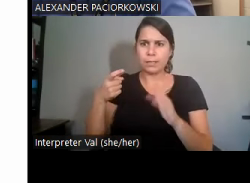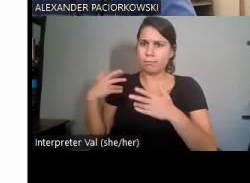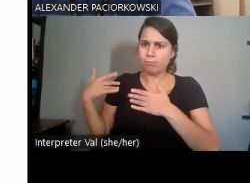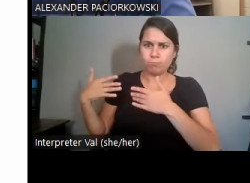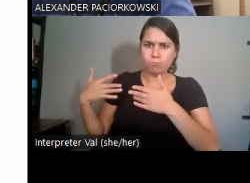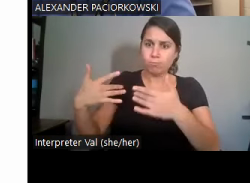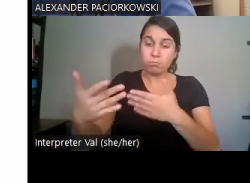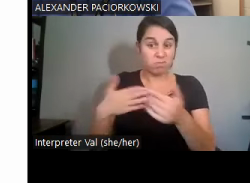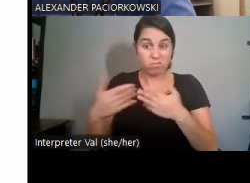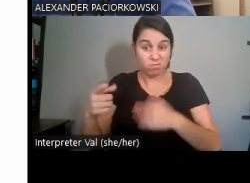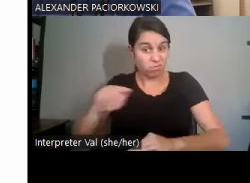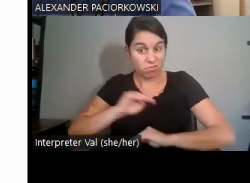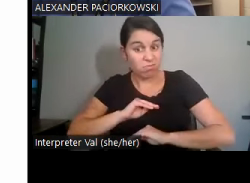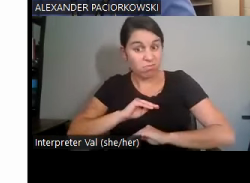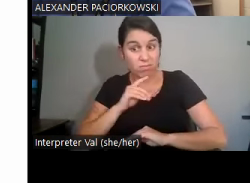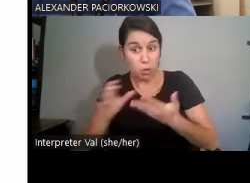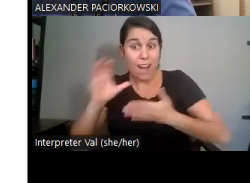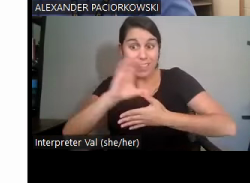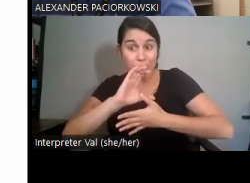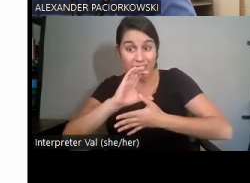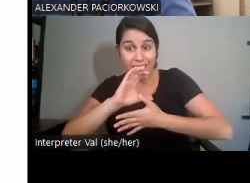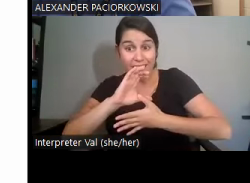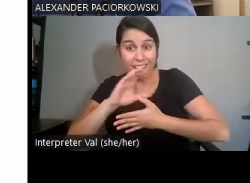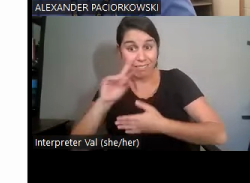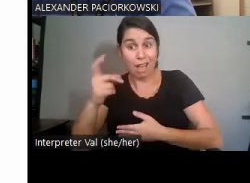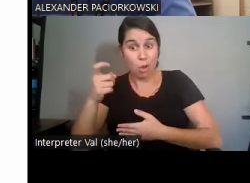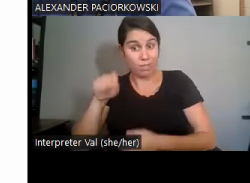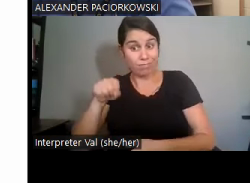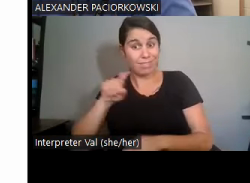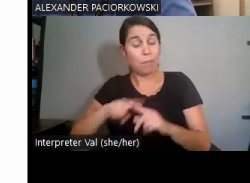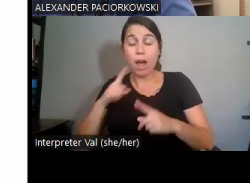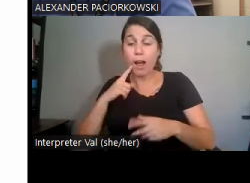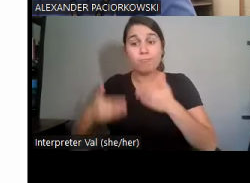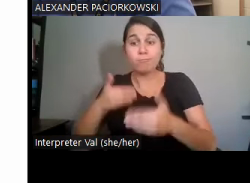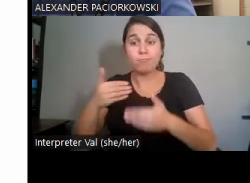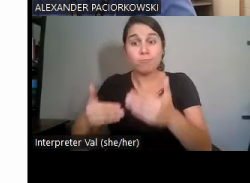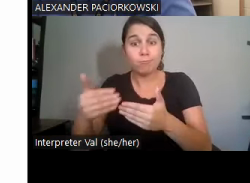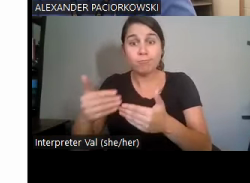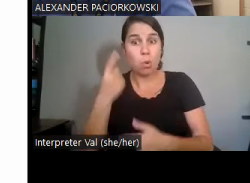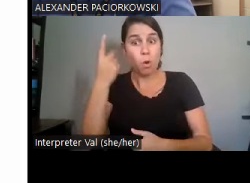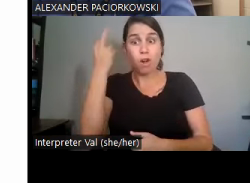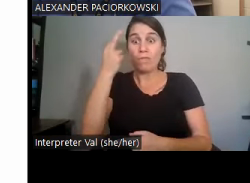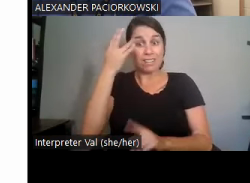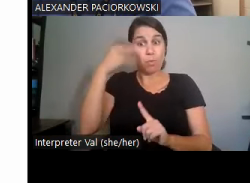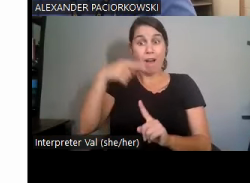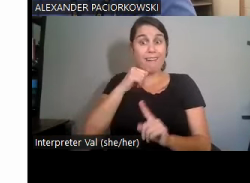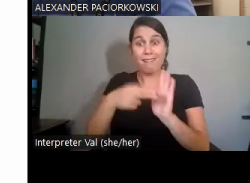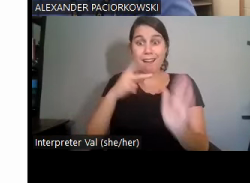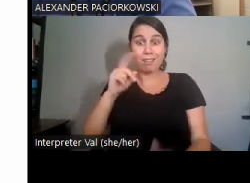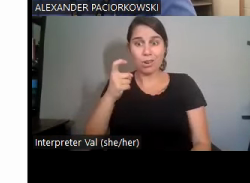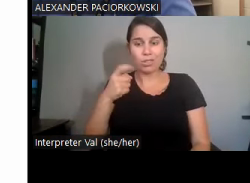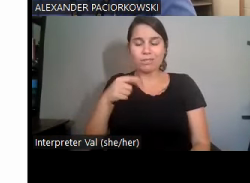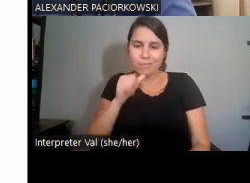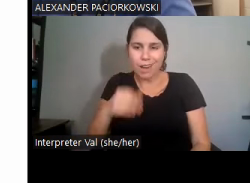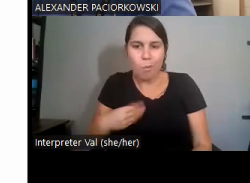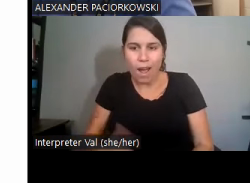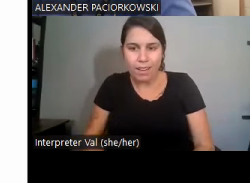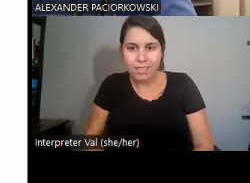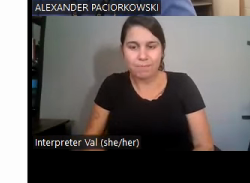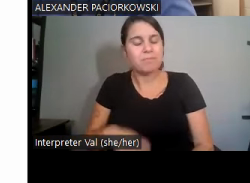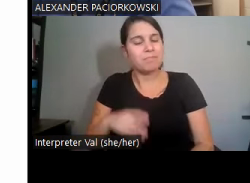meeting the diagnosis criteria, was being of non-white race. So there's a true disparity in